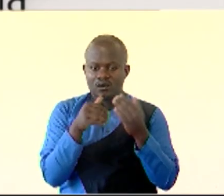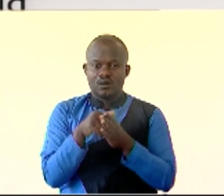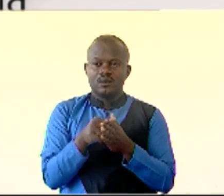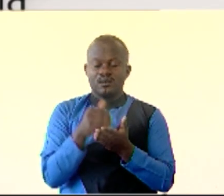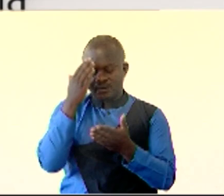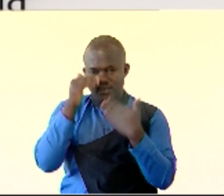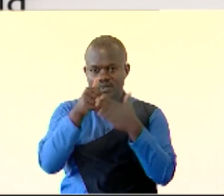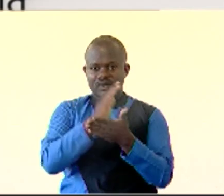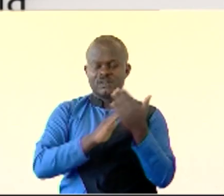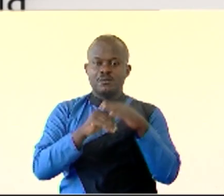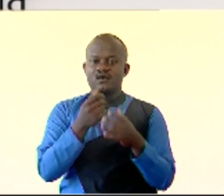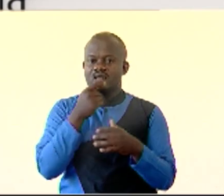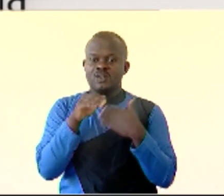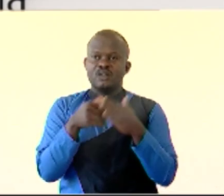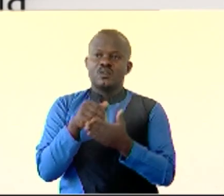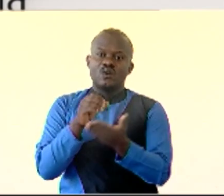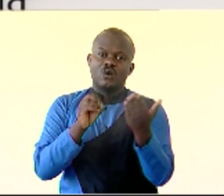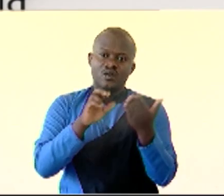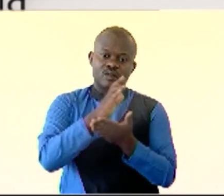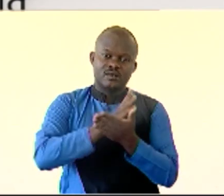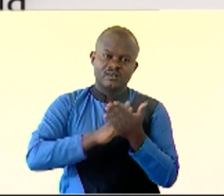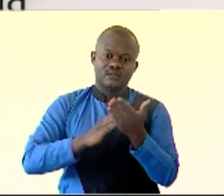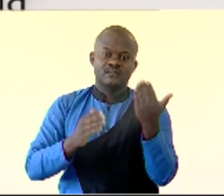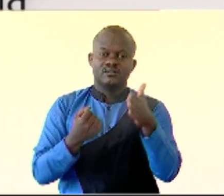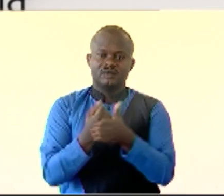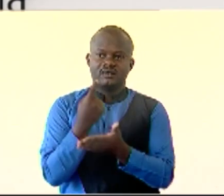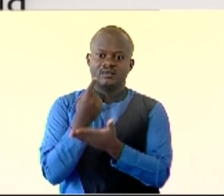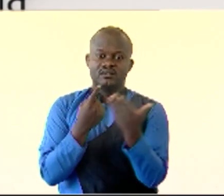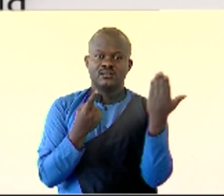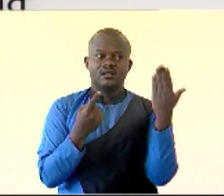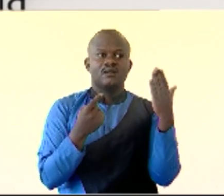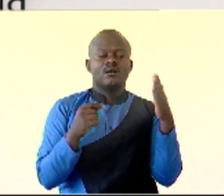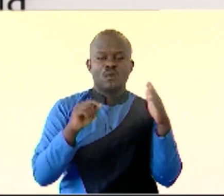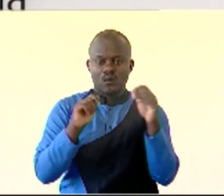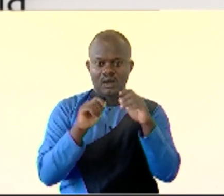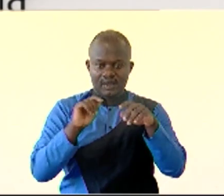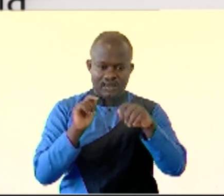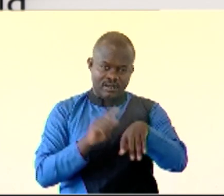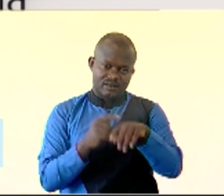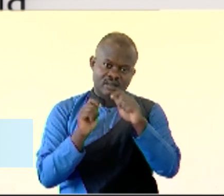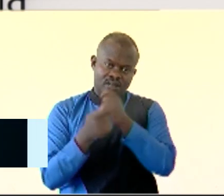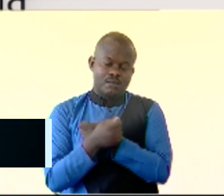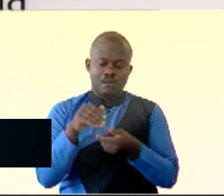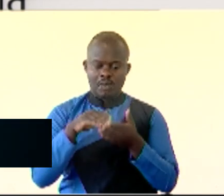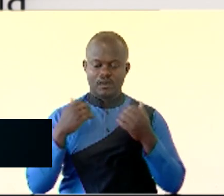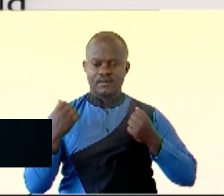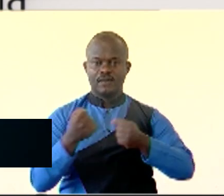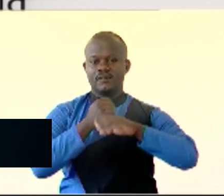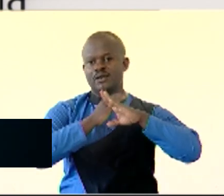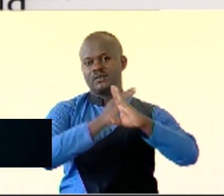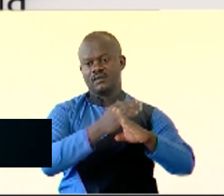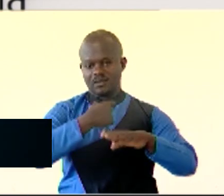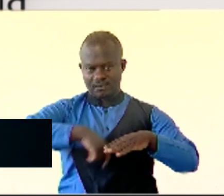because some of the bacteria or some of the disease-causing agent, they become more strong and resist the body immune